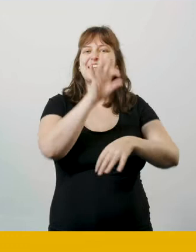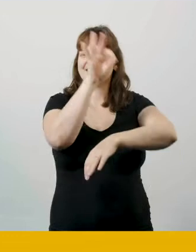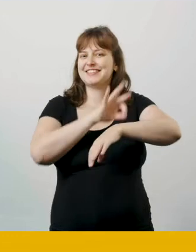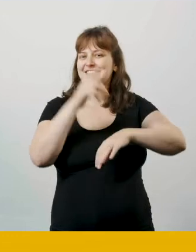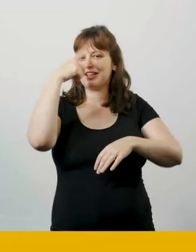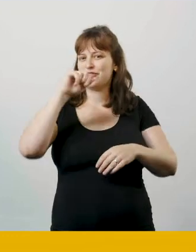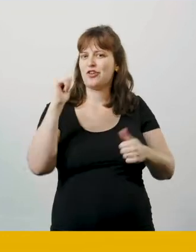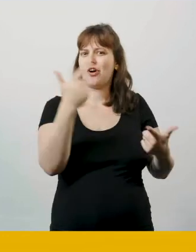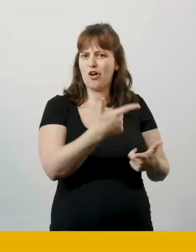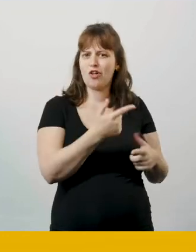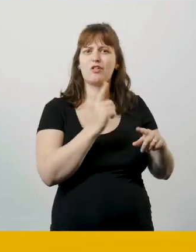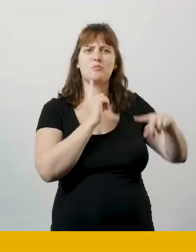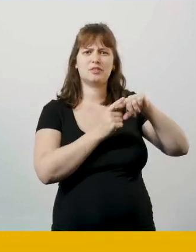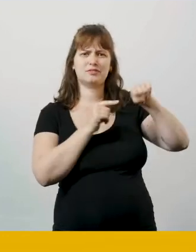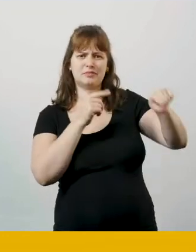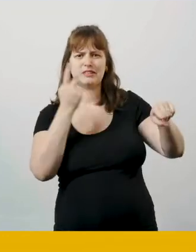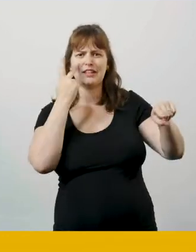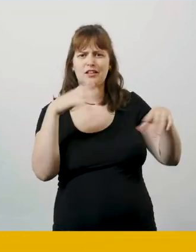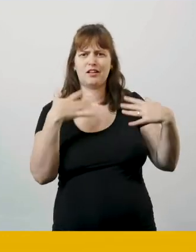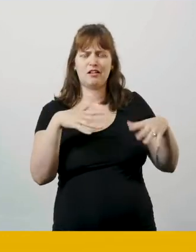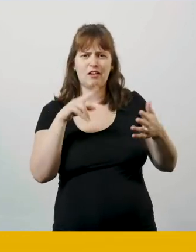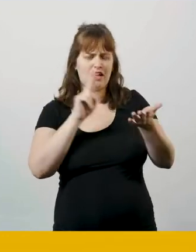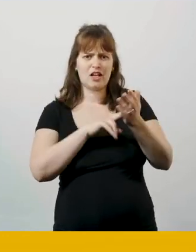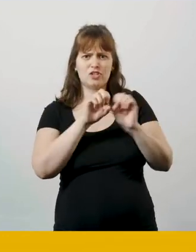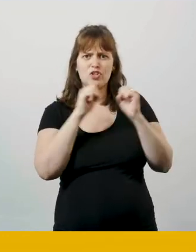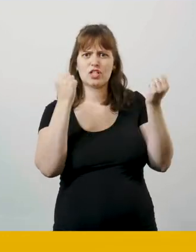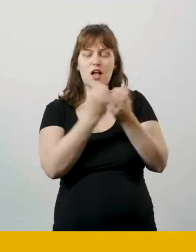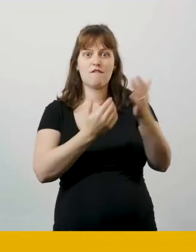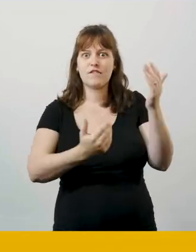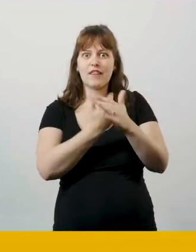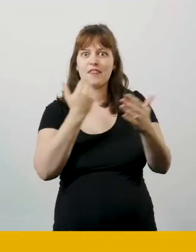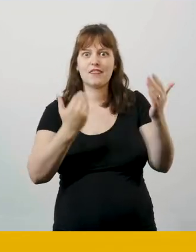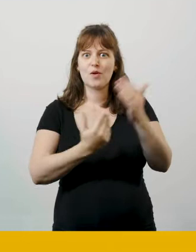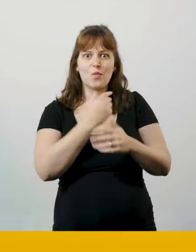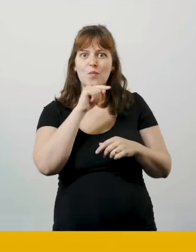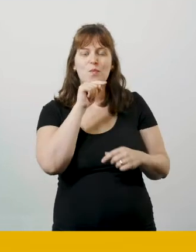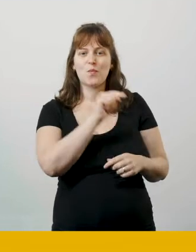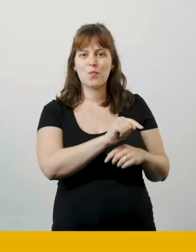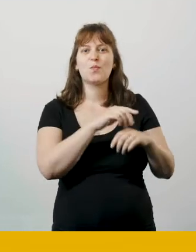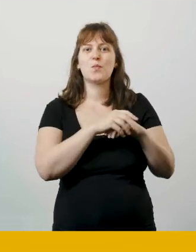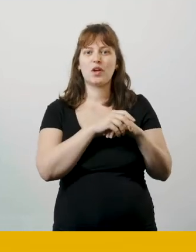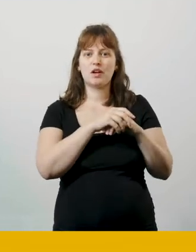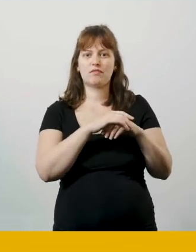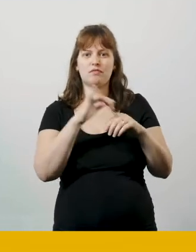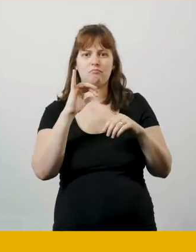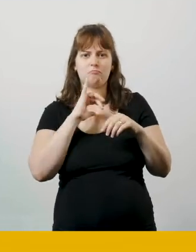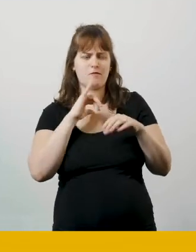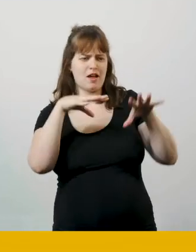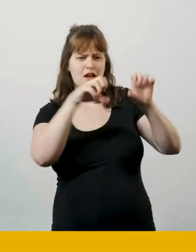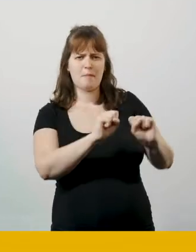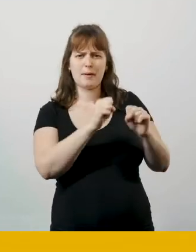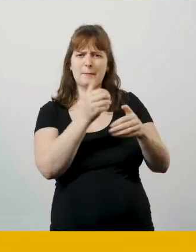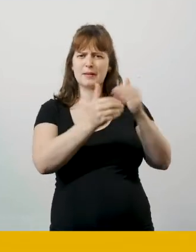how it is the social cutting edge of innovation through an ethical approach to winning